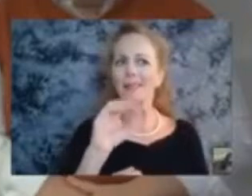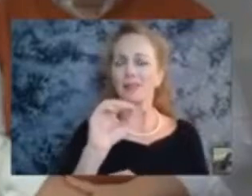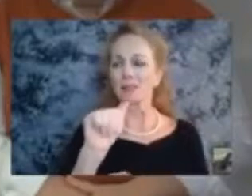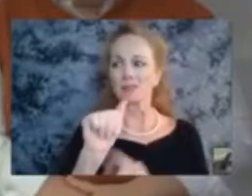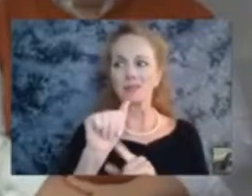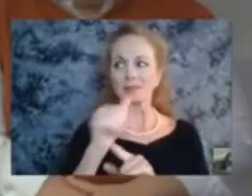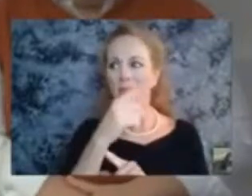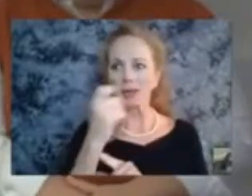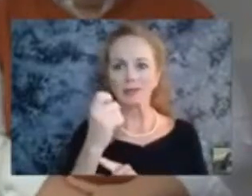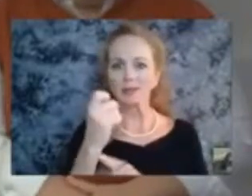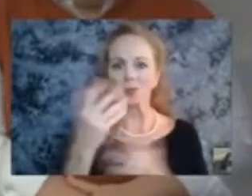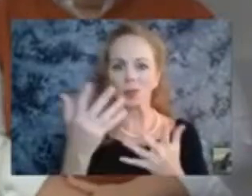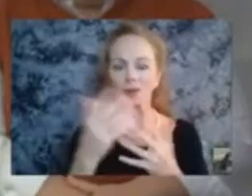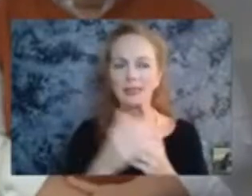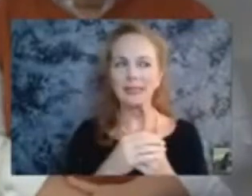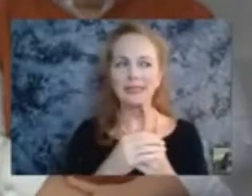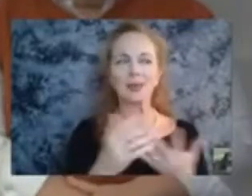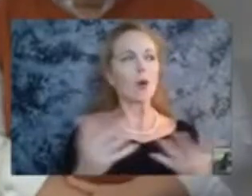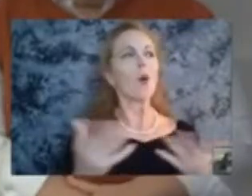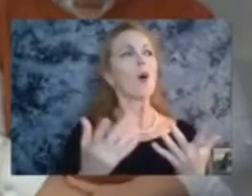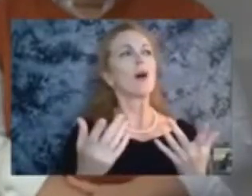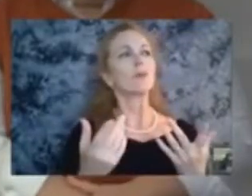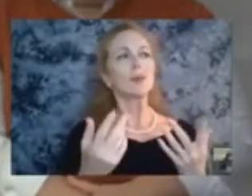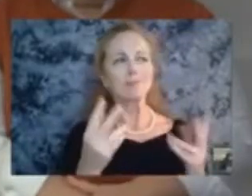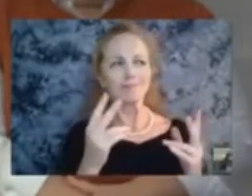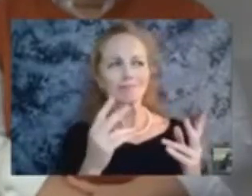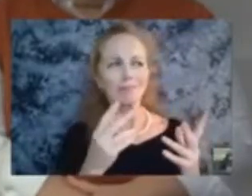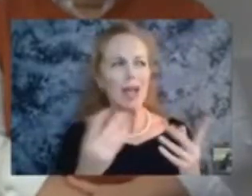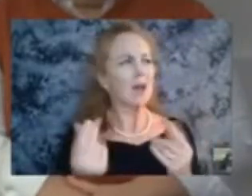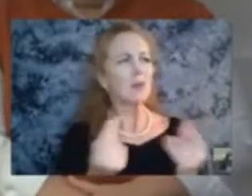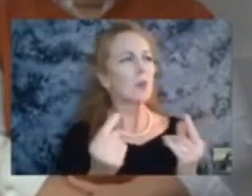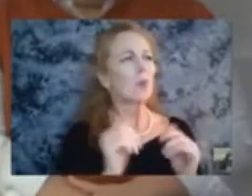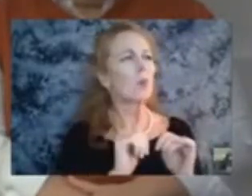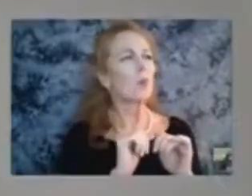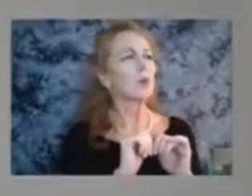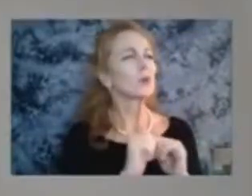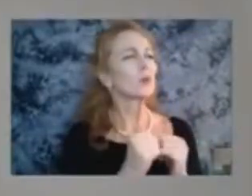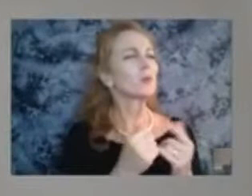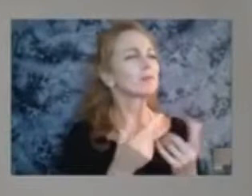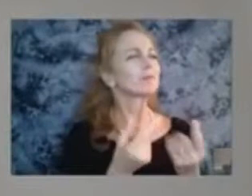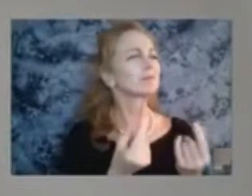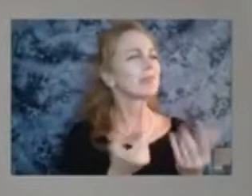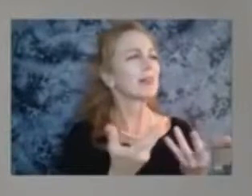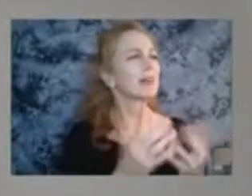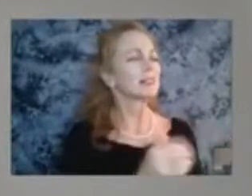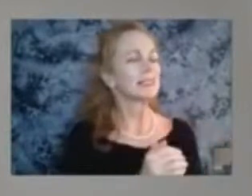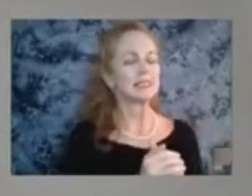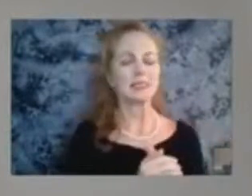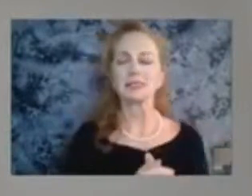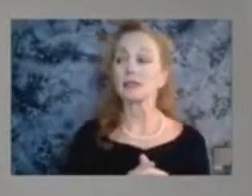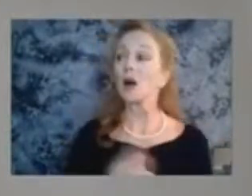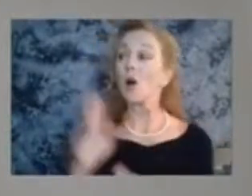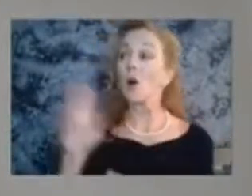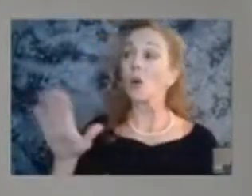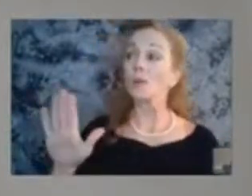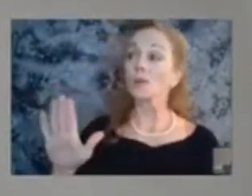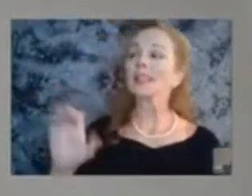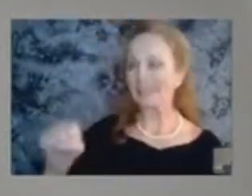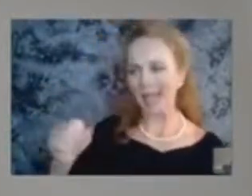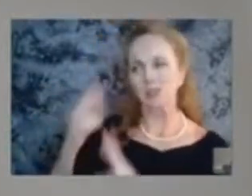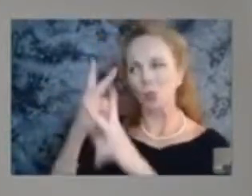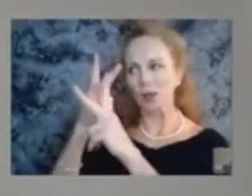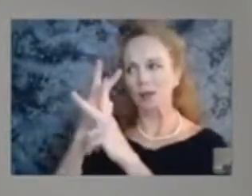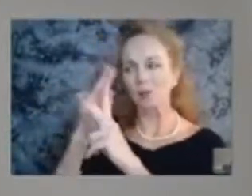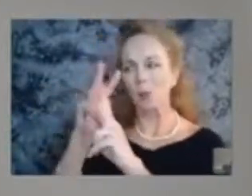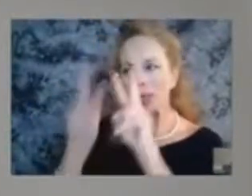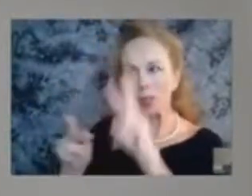we at with that? Have we really looked at that? Yes, ma'am, we certainly have. We monitor that actually daily, and Ms. Bajote will be in